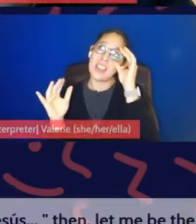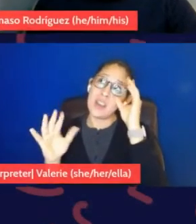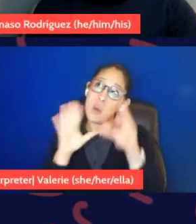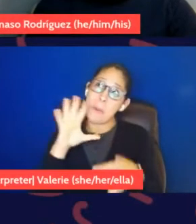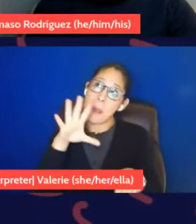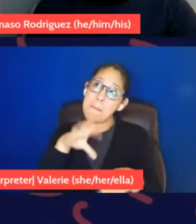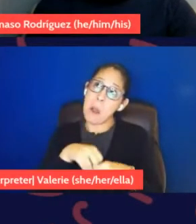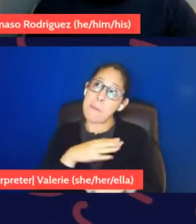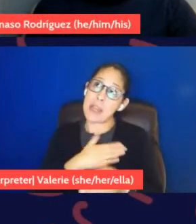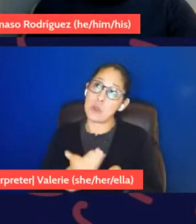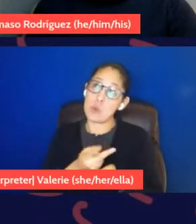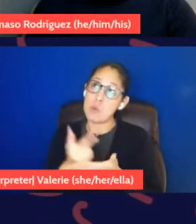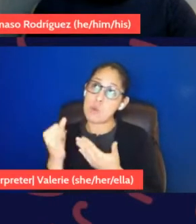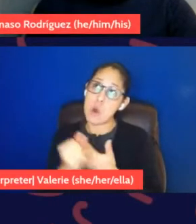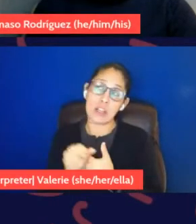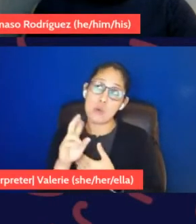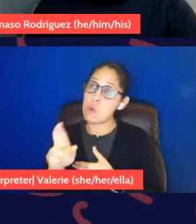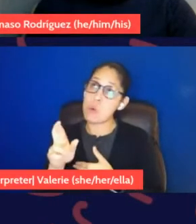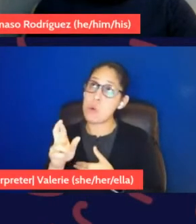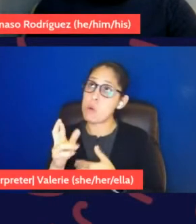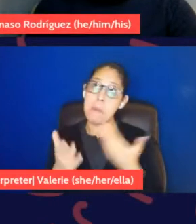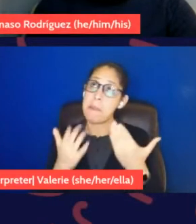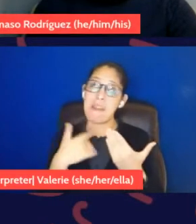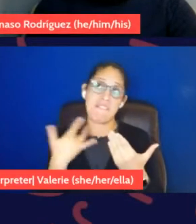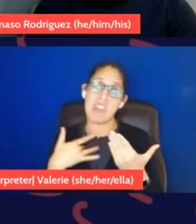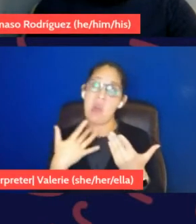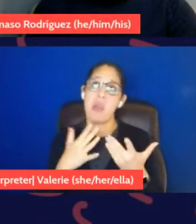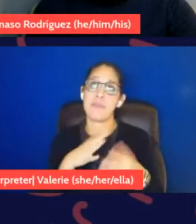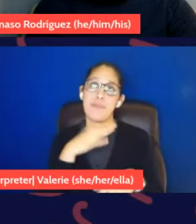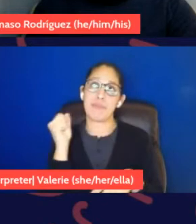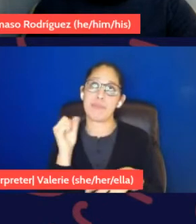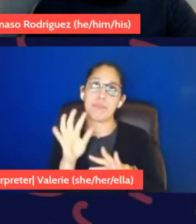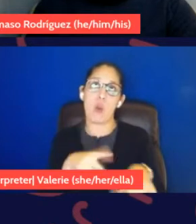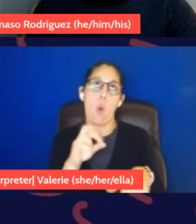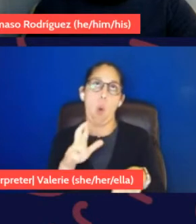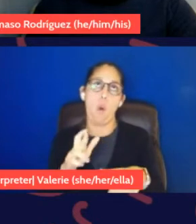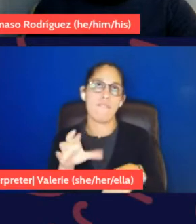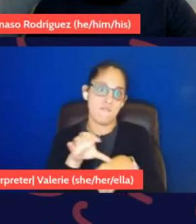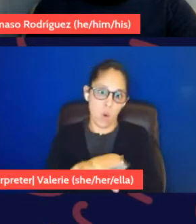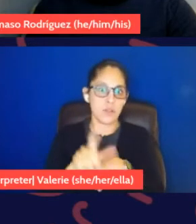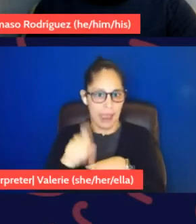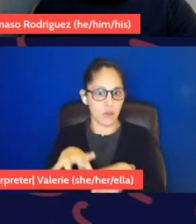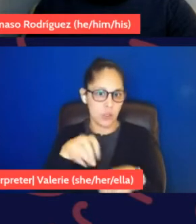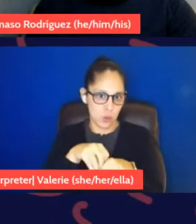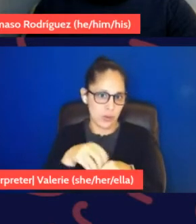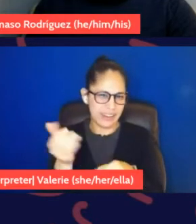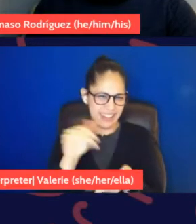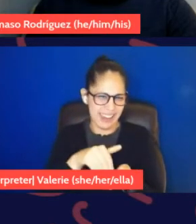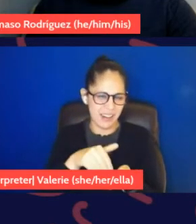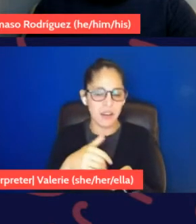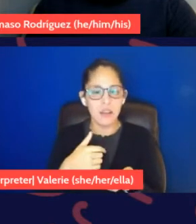is part of my new project, or is something that I feel that I have to do again,